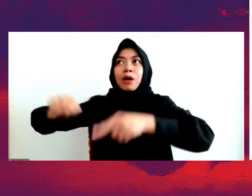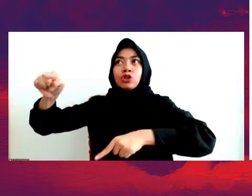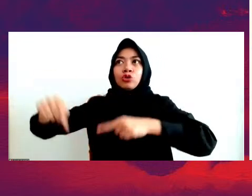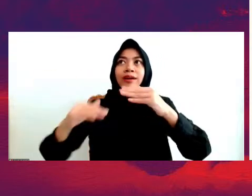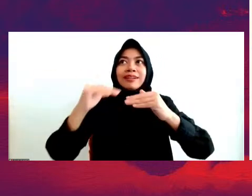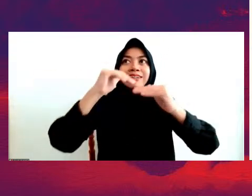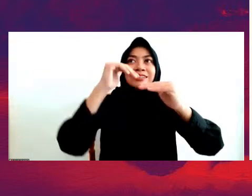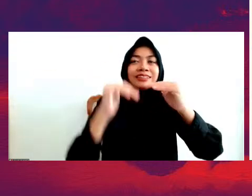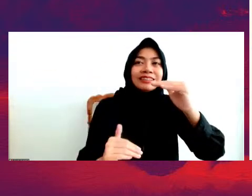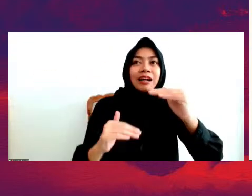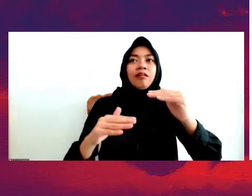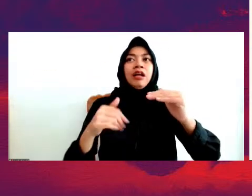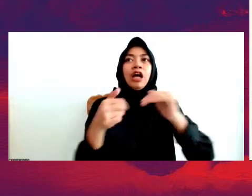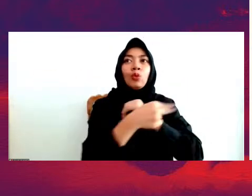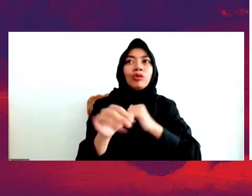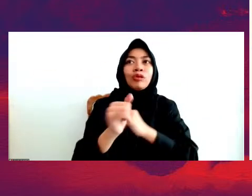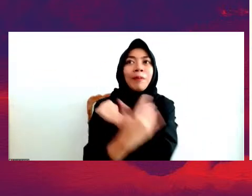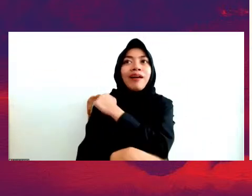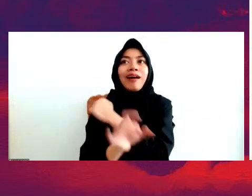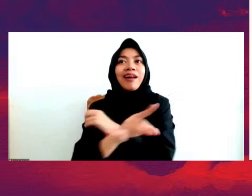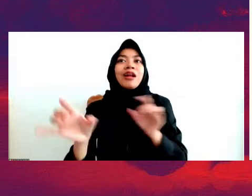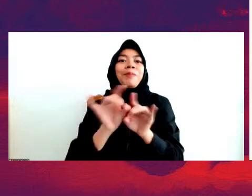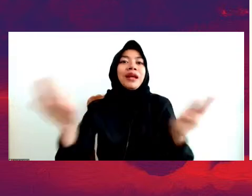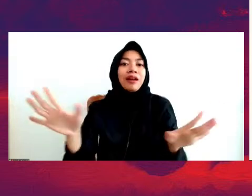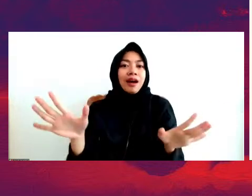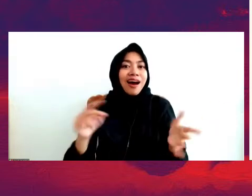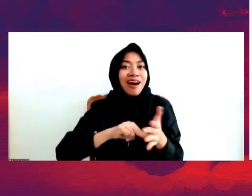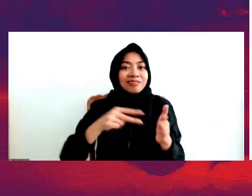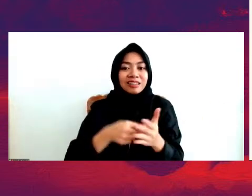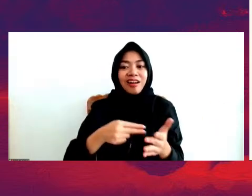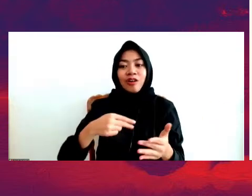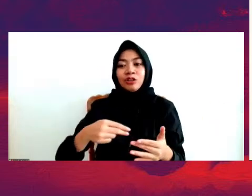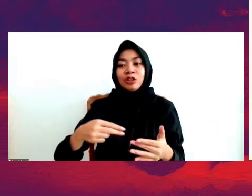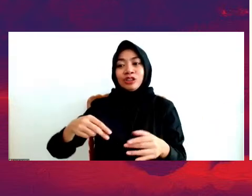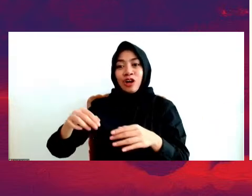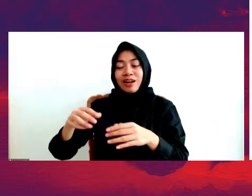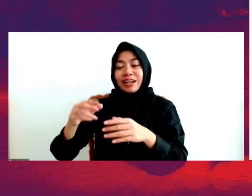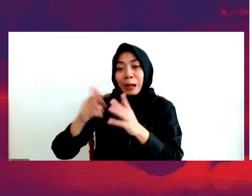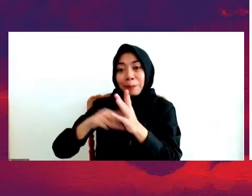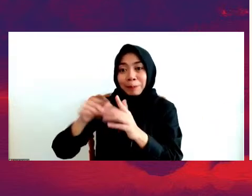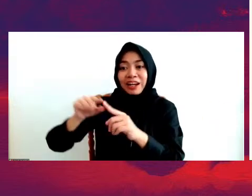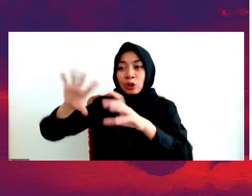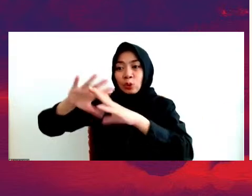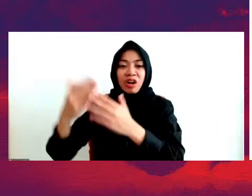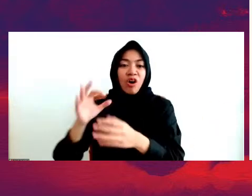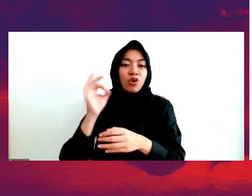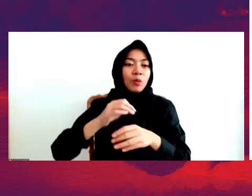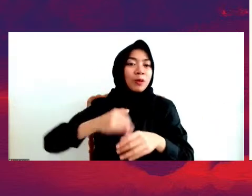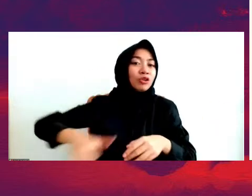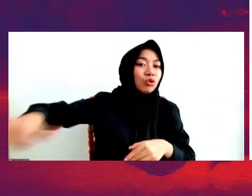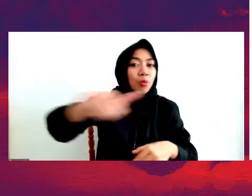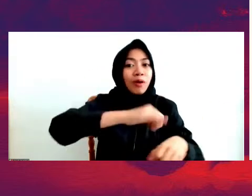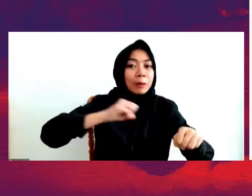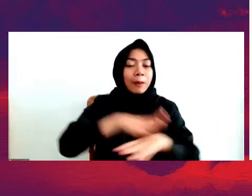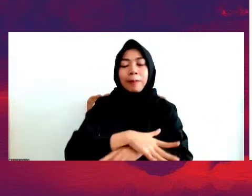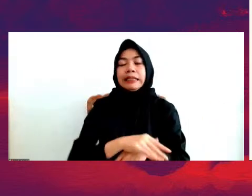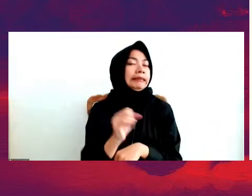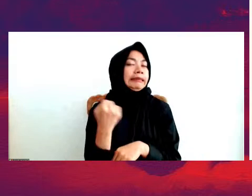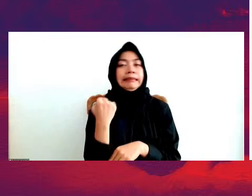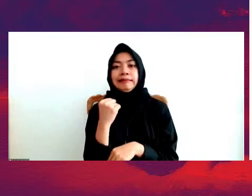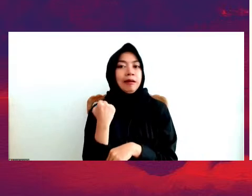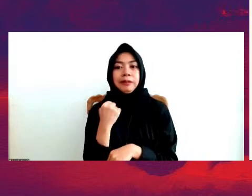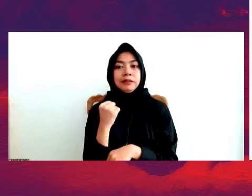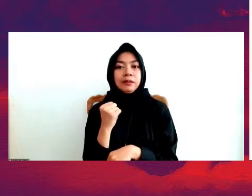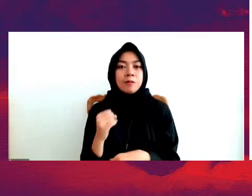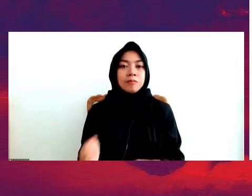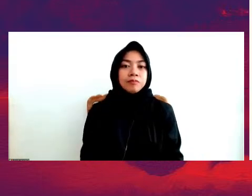across the country. So the global MPI, one would be